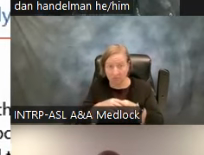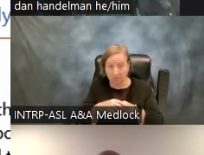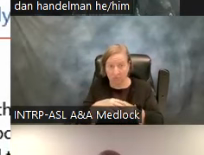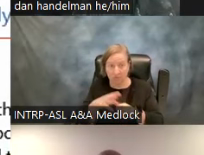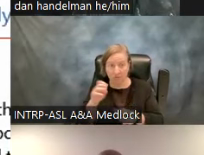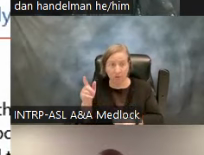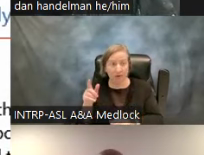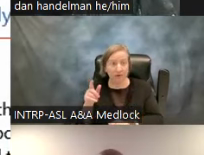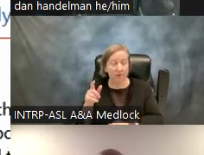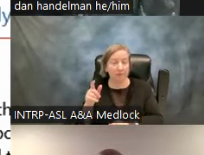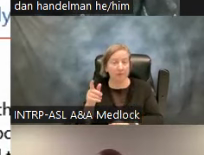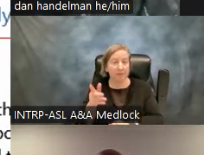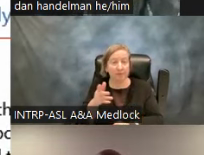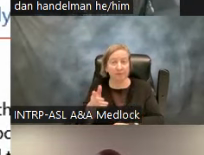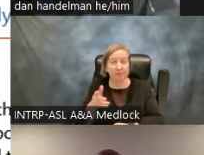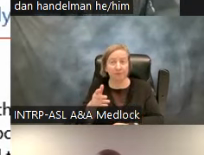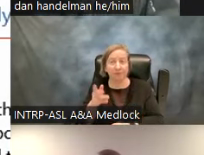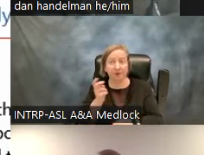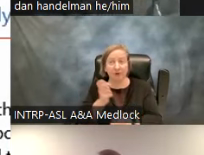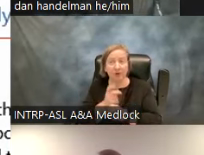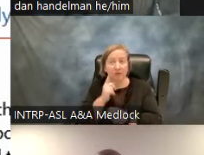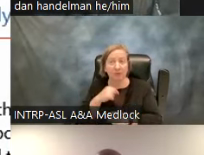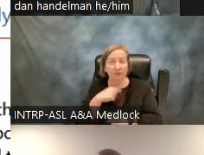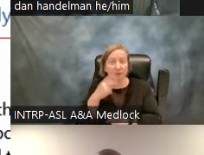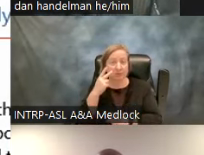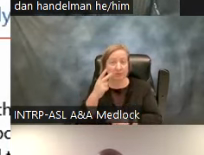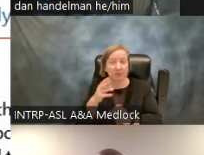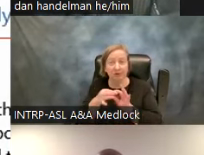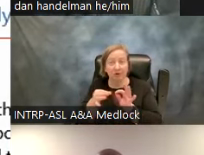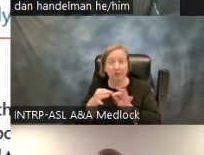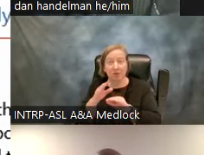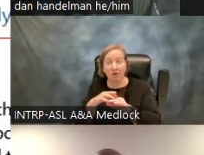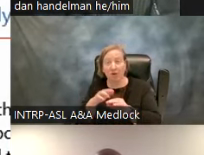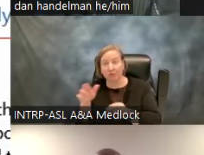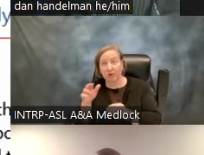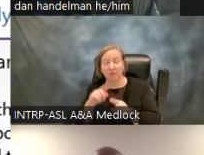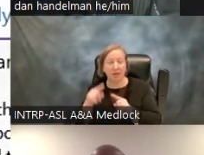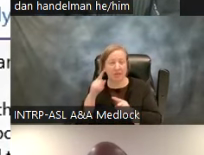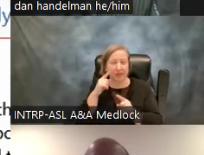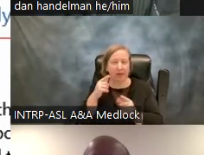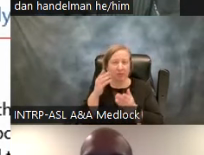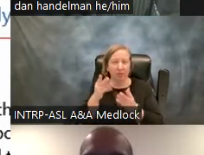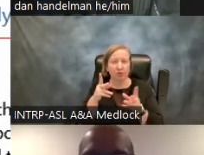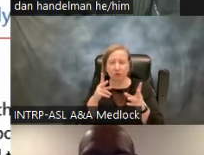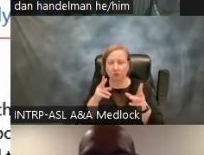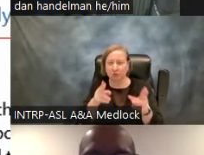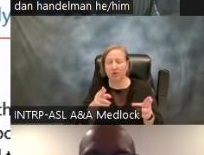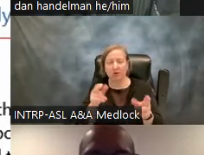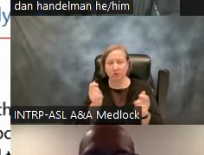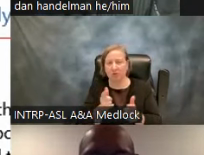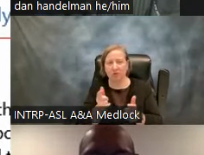Well, it's hard for me to see the commentary on the right there, but yes, I think I was proposing to cut the whole